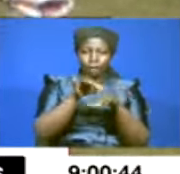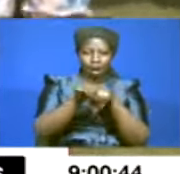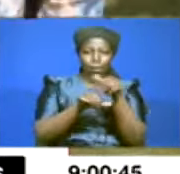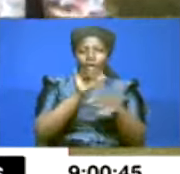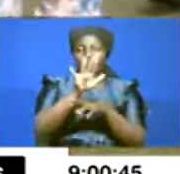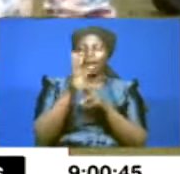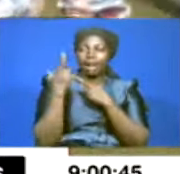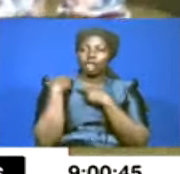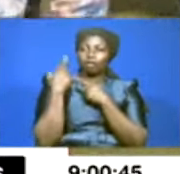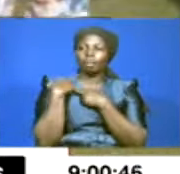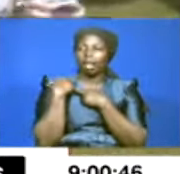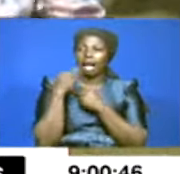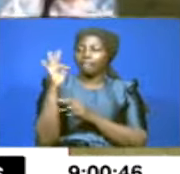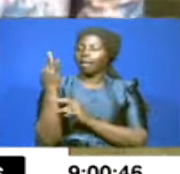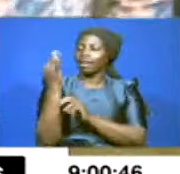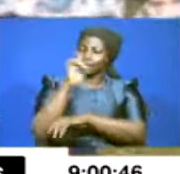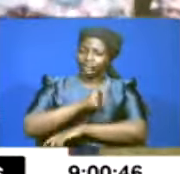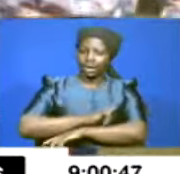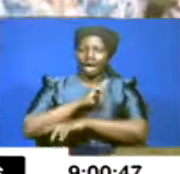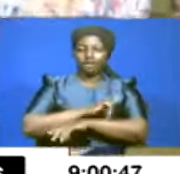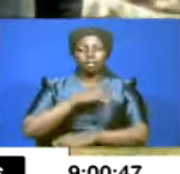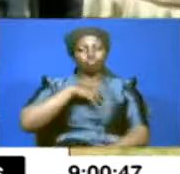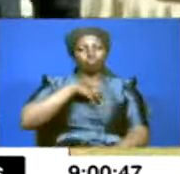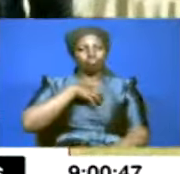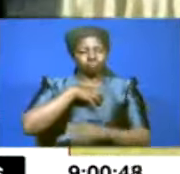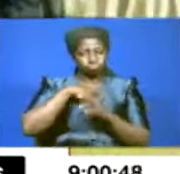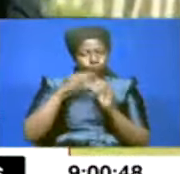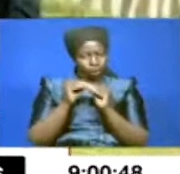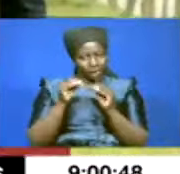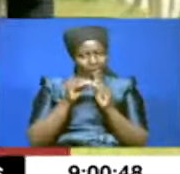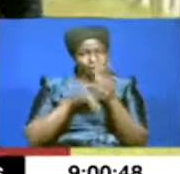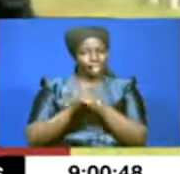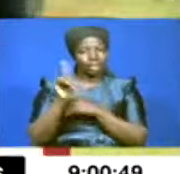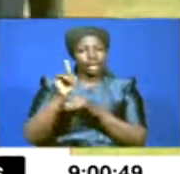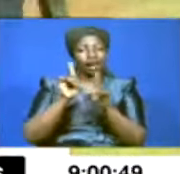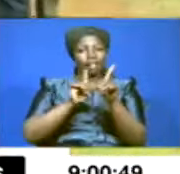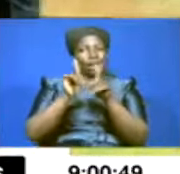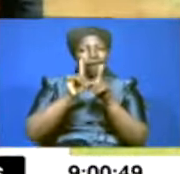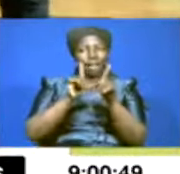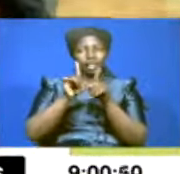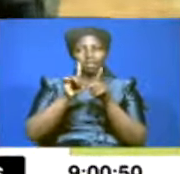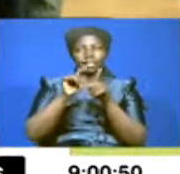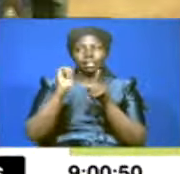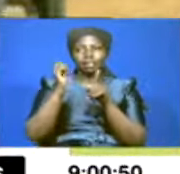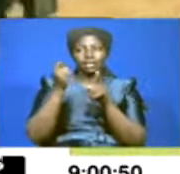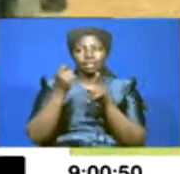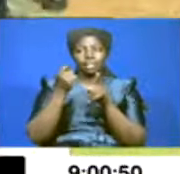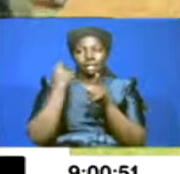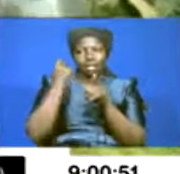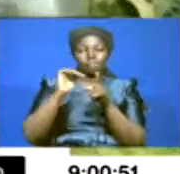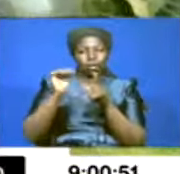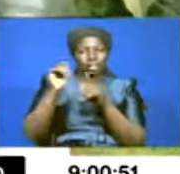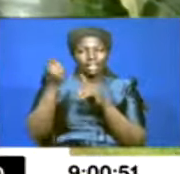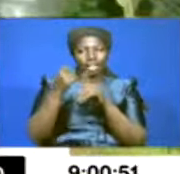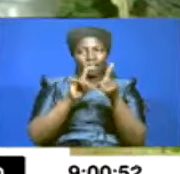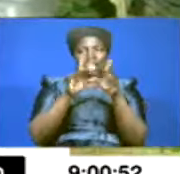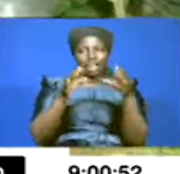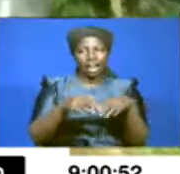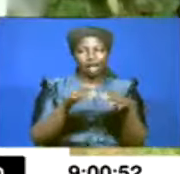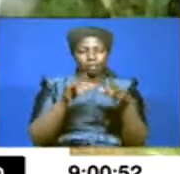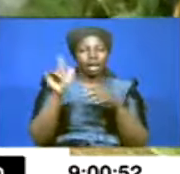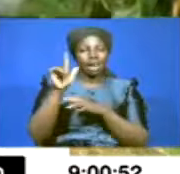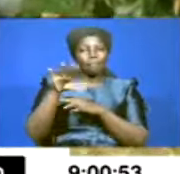Day 3 of the retreat at the Mount Kenya Safari Club in Nanyuki, Laikipia County, brought together the executive arm of government,